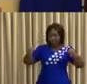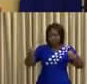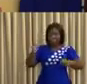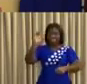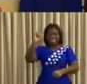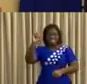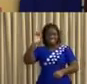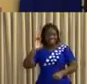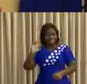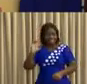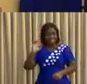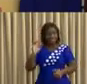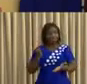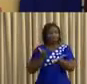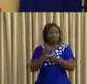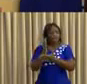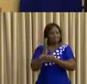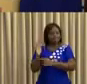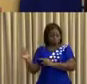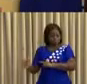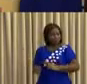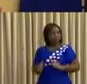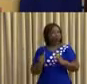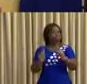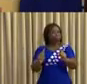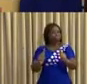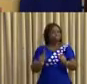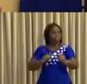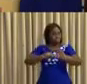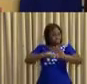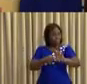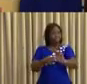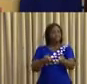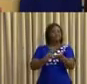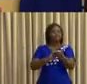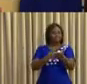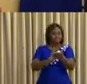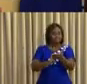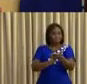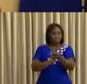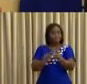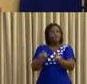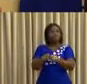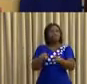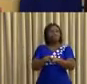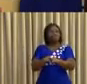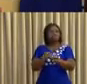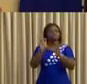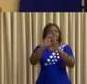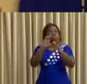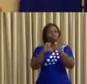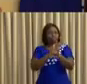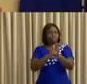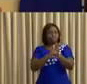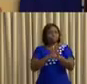Electoral Commission to proceed with the compilation of a new register in accordance with the provisions of Constitutional